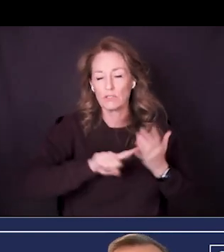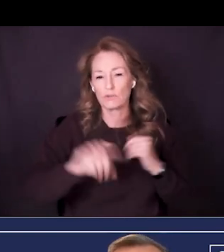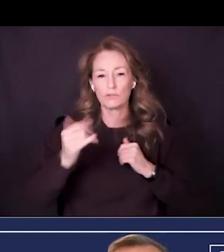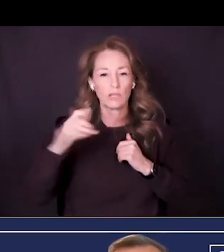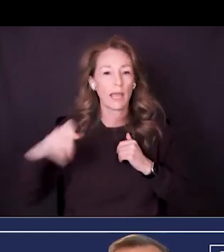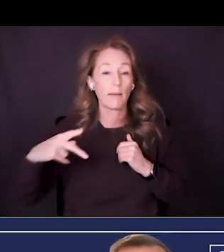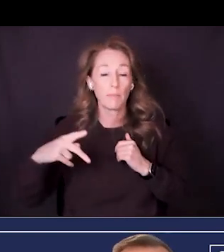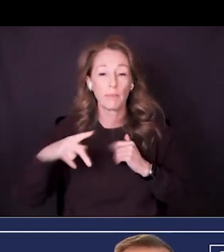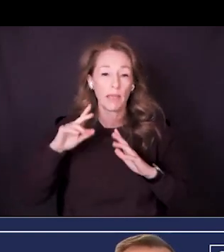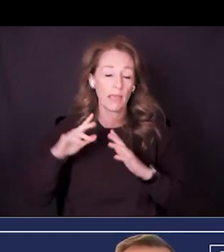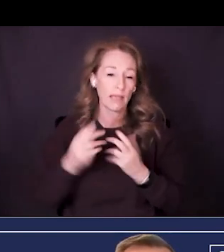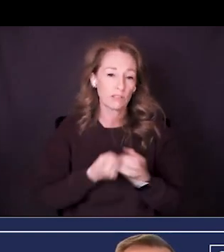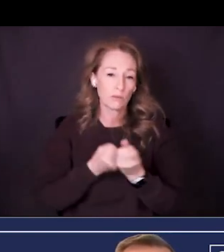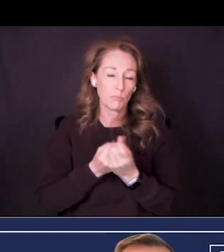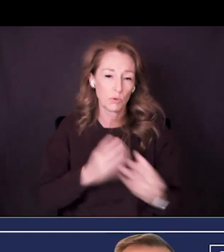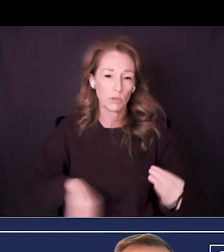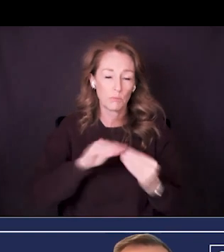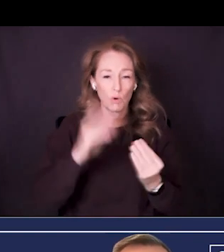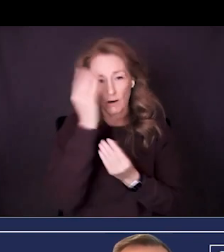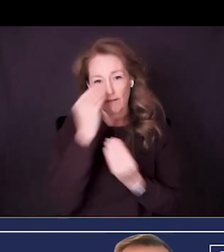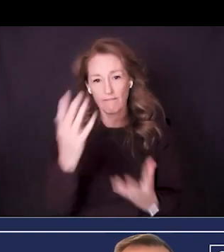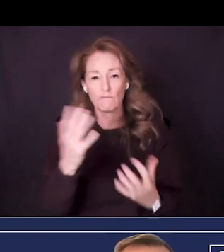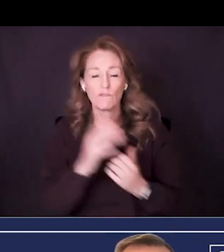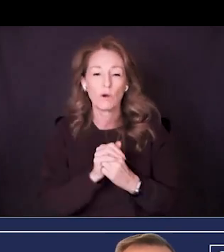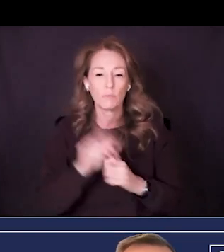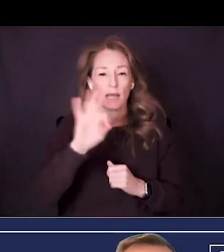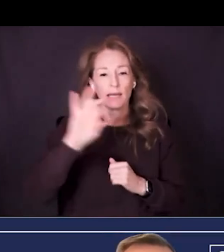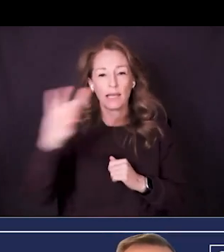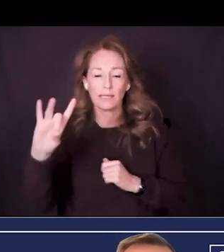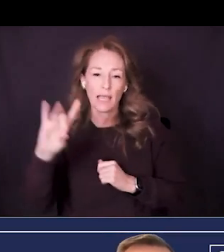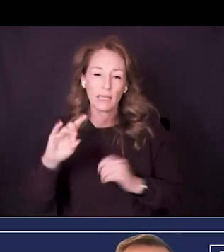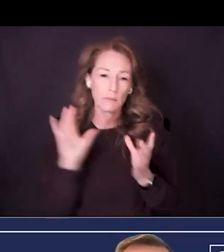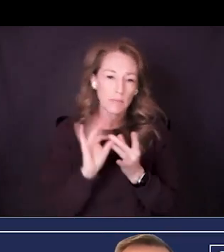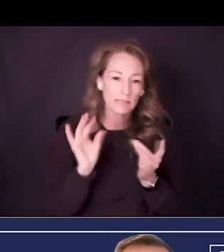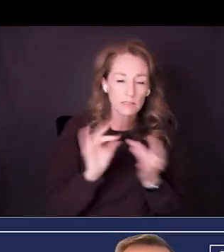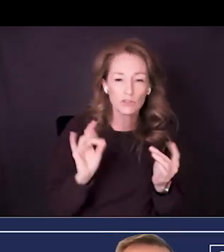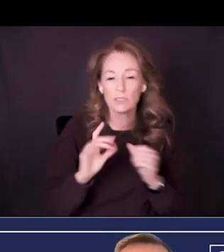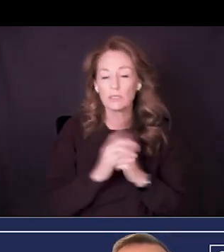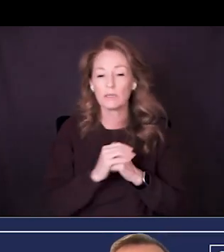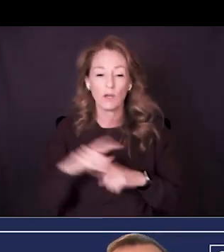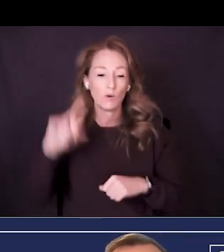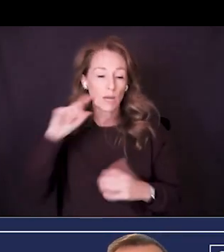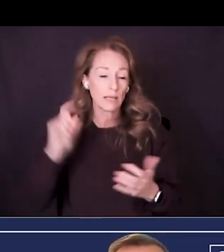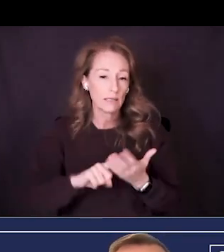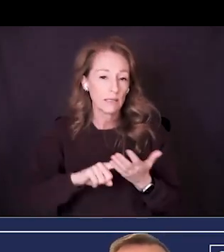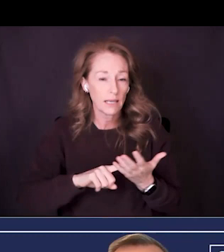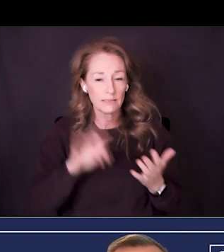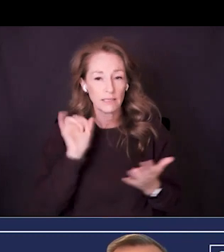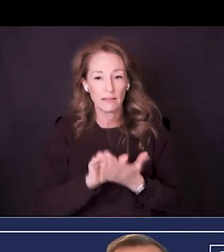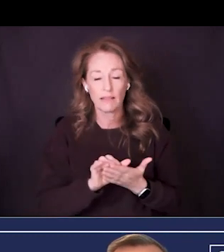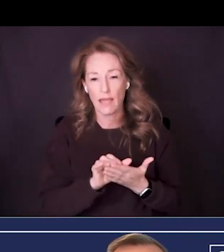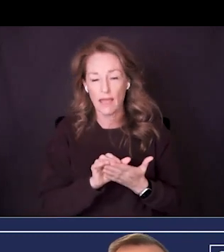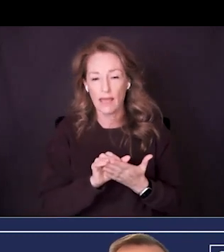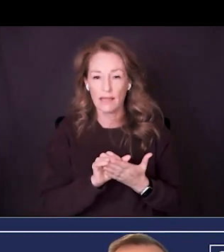informed 988 messaging and implementation efforts, recognizing that there was a need among groups, particularly those at